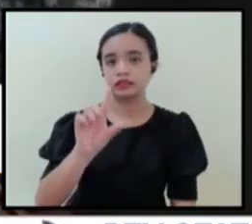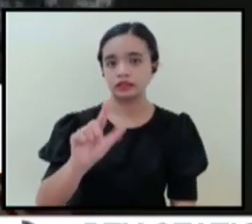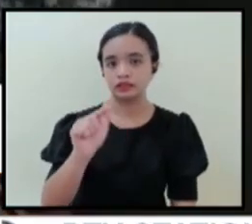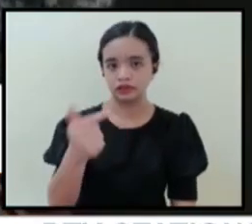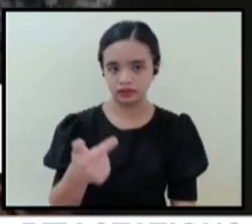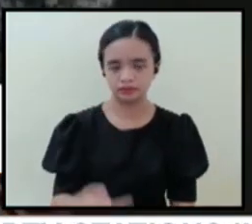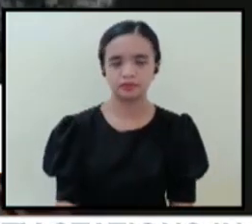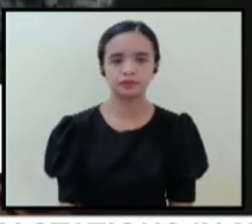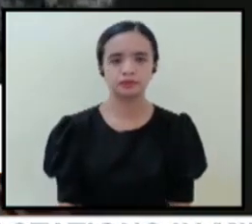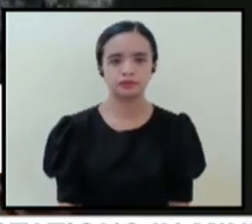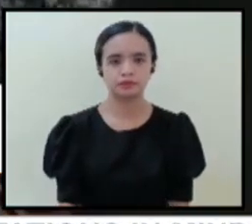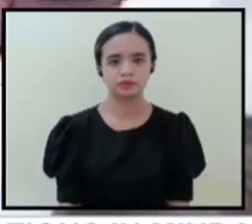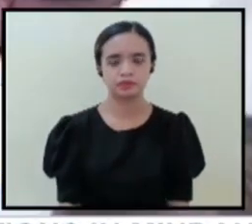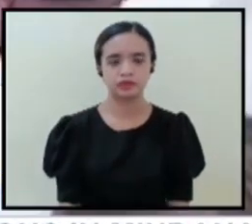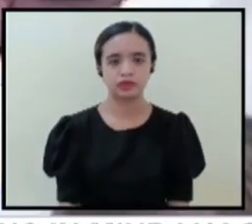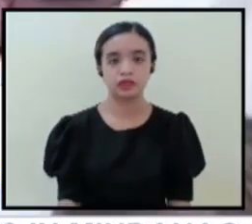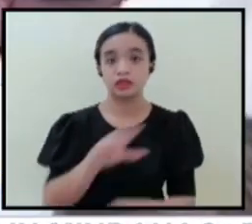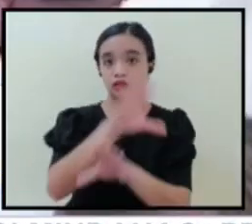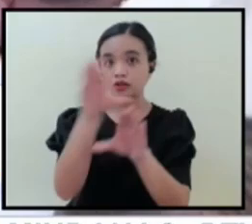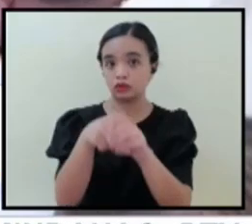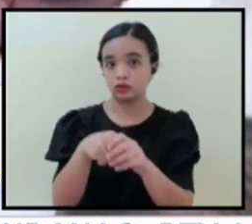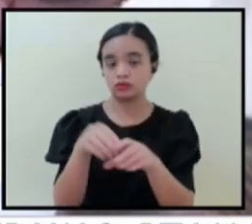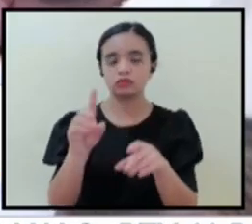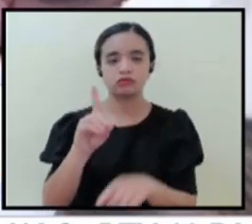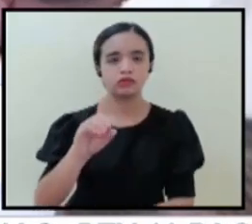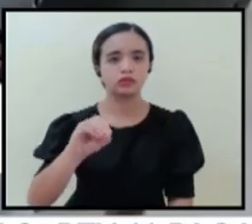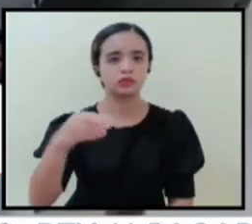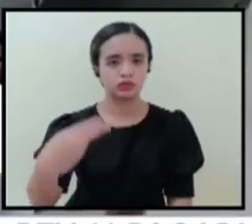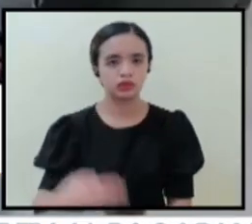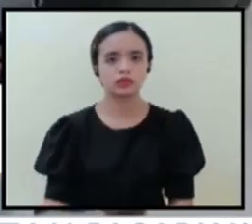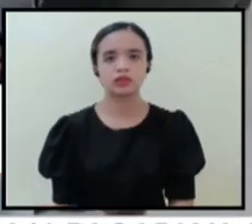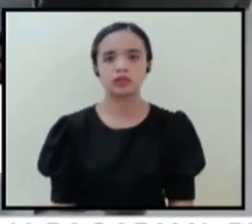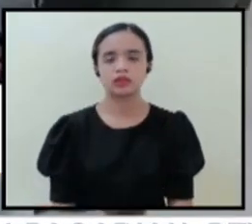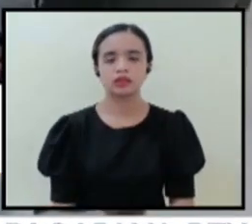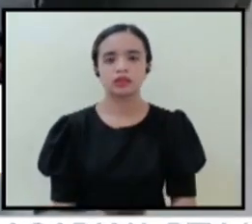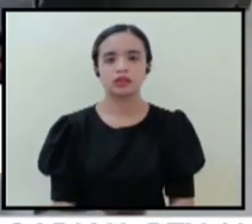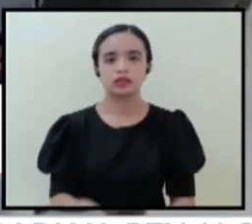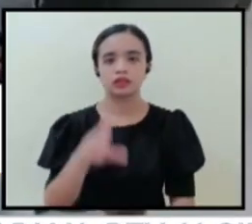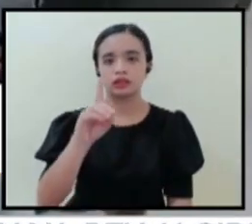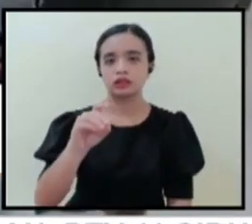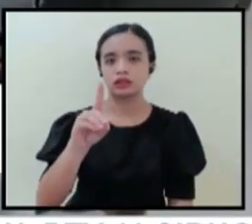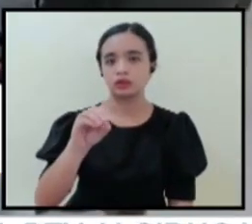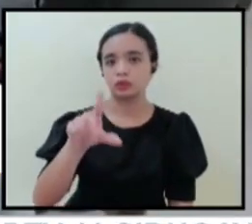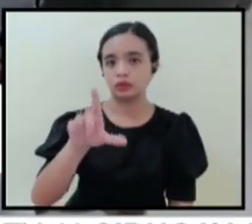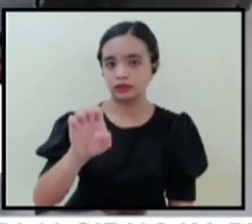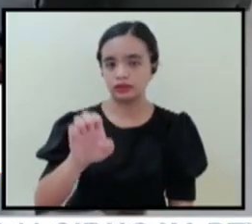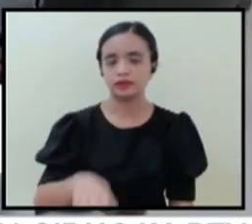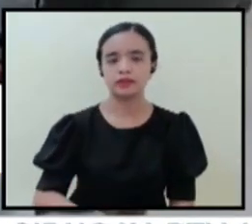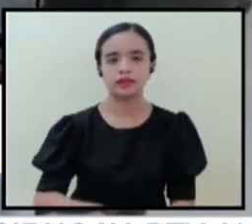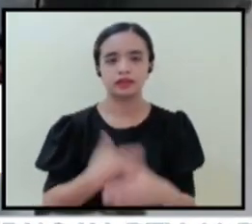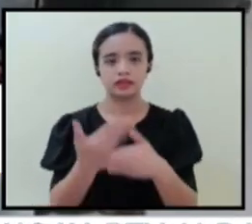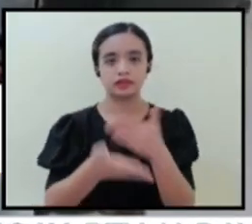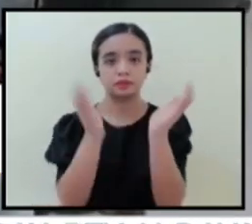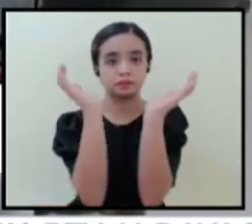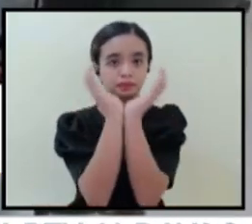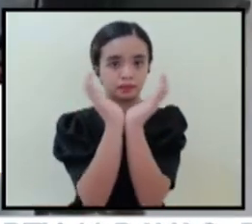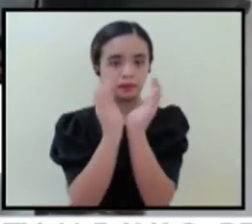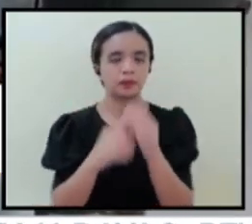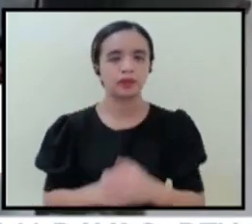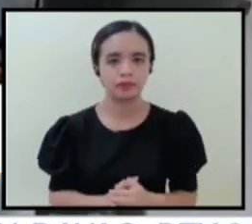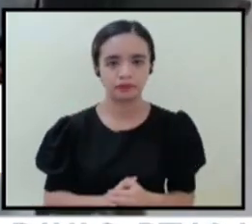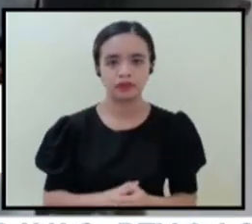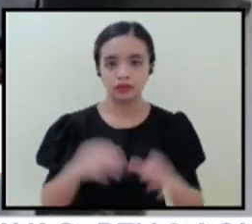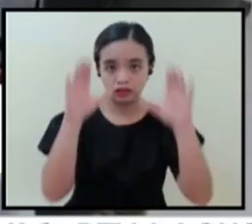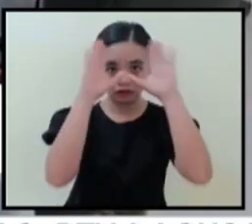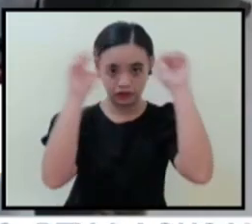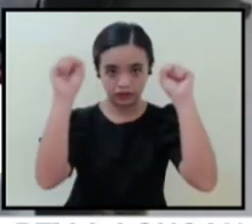Kabilang din ang Department of Health, Department of Labor and Employment at ang DSWD. Inatasan ni Pangulo Marcos ang DENR